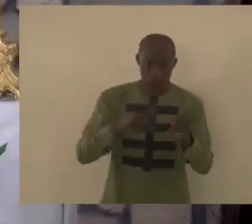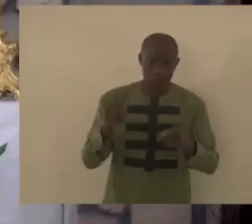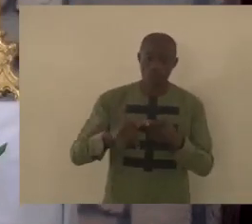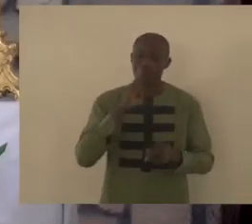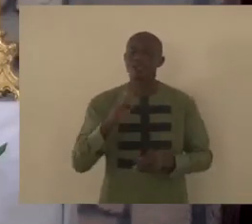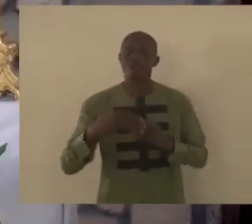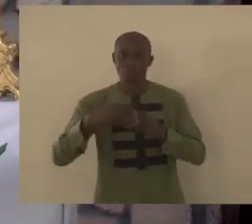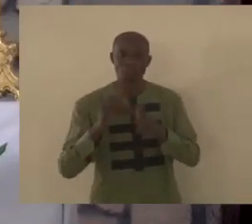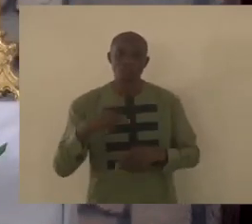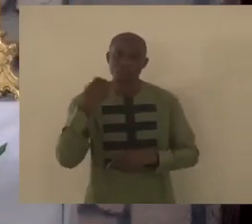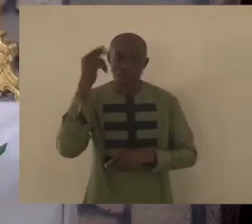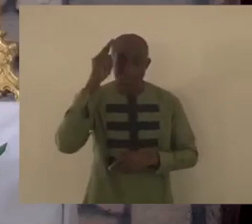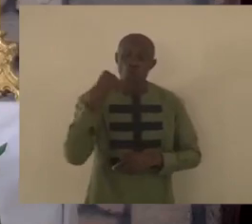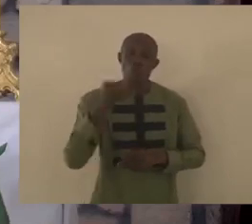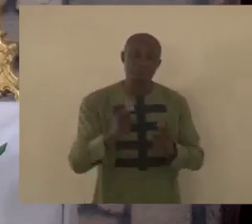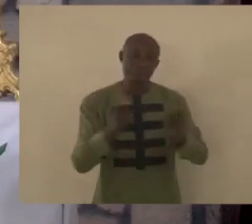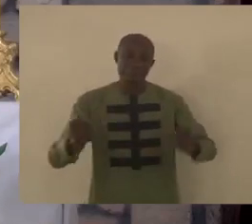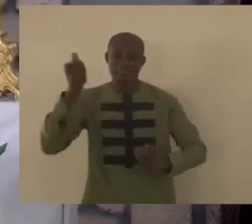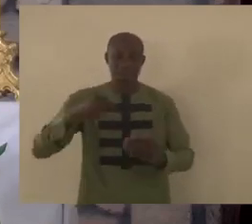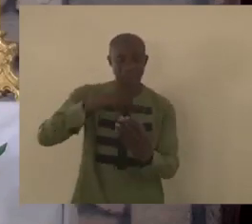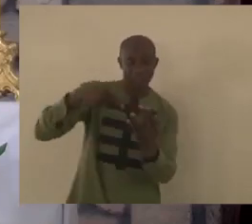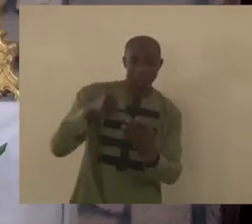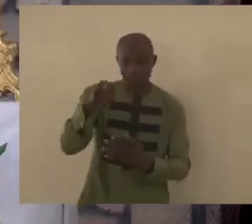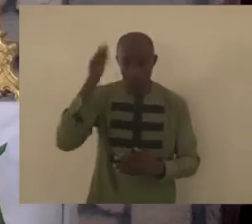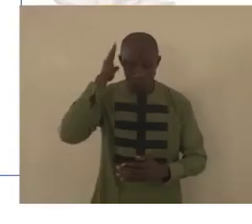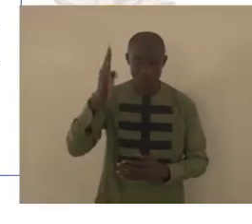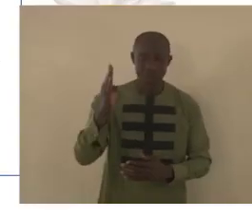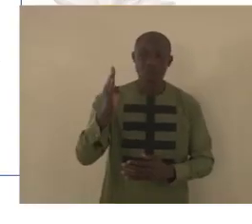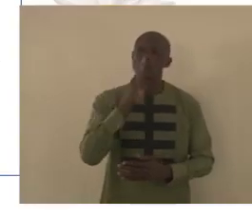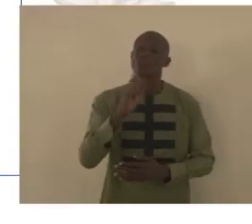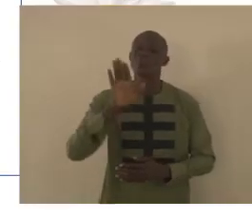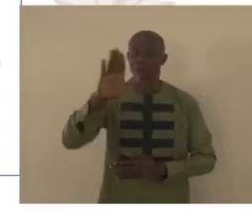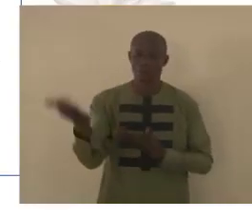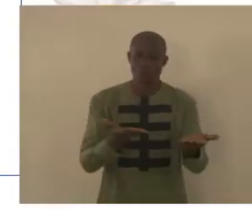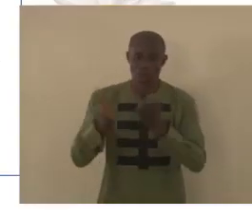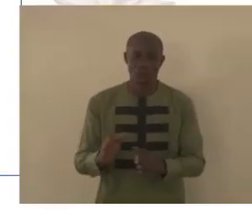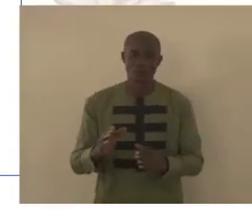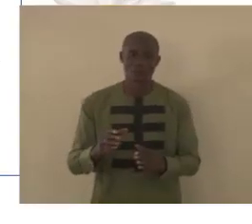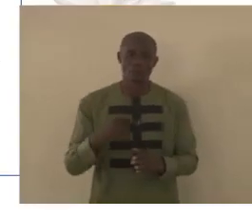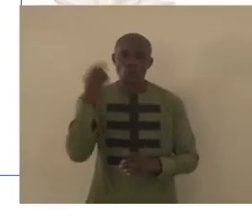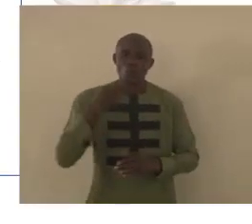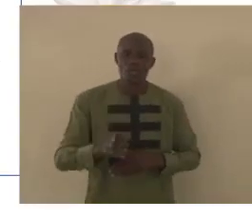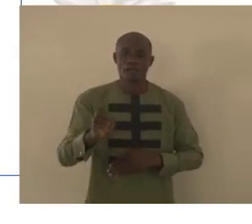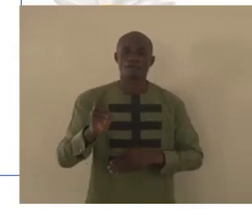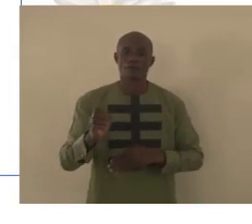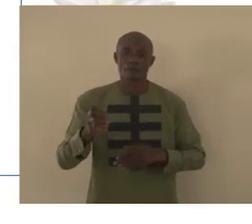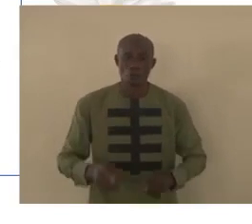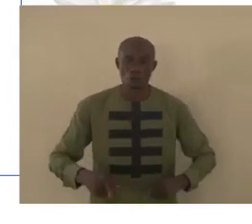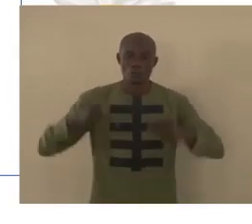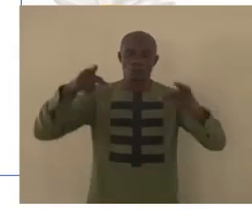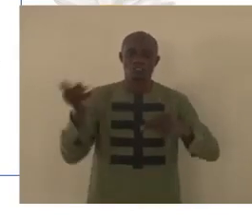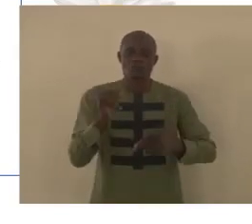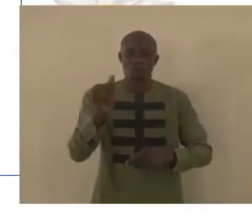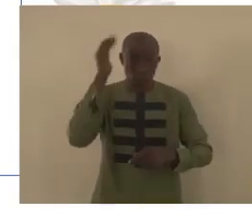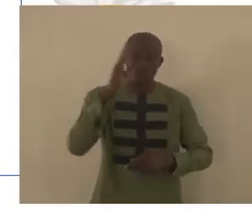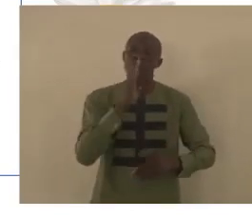what? Leaders. He says, he who is greatest among you shall be your what? Yes. Whoever exalts himself will be